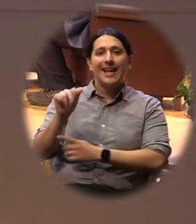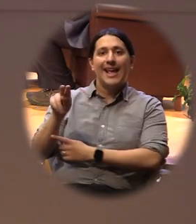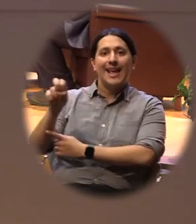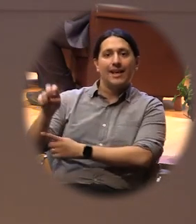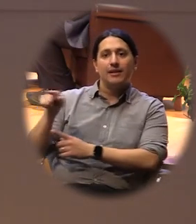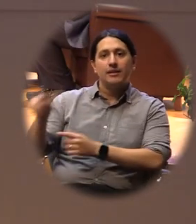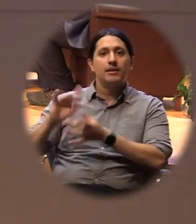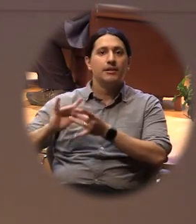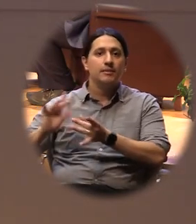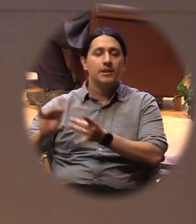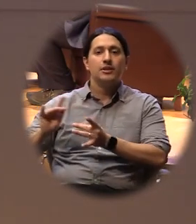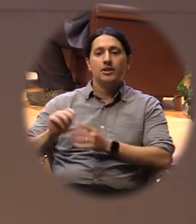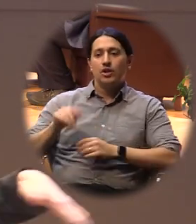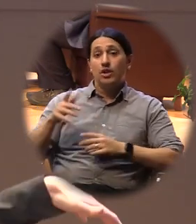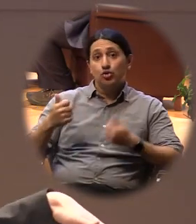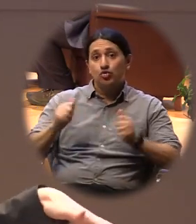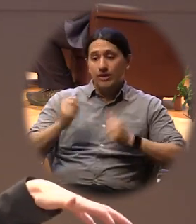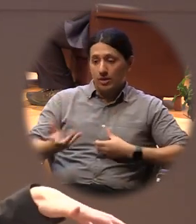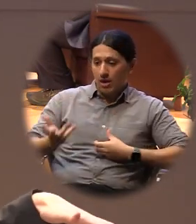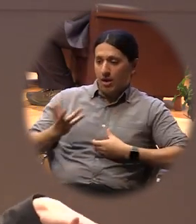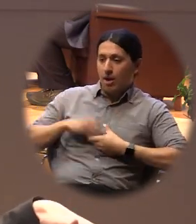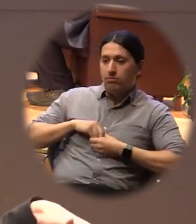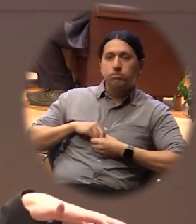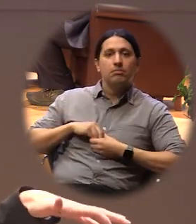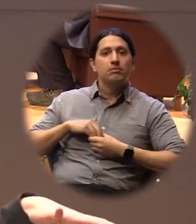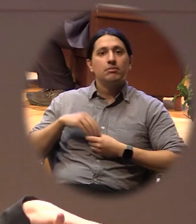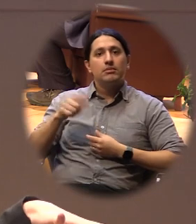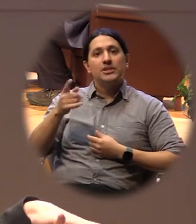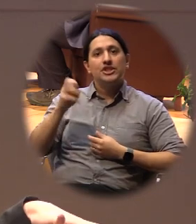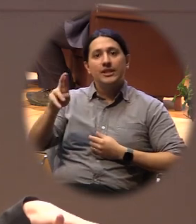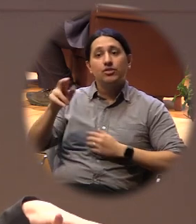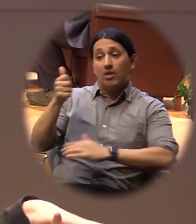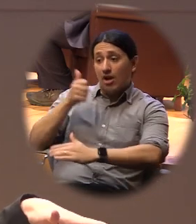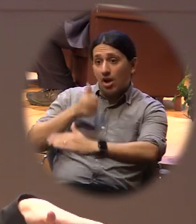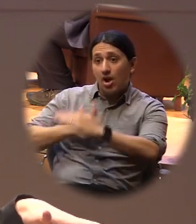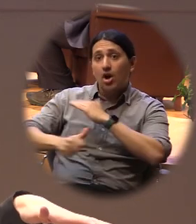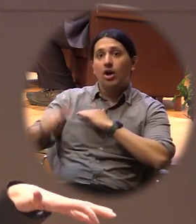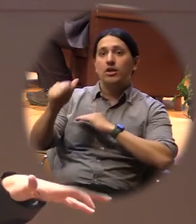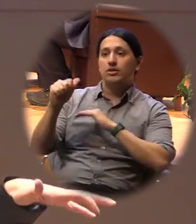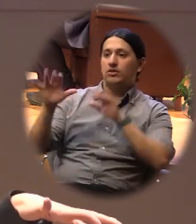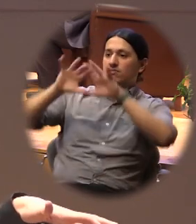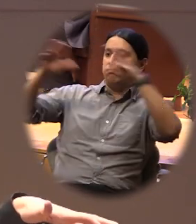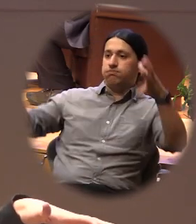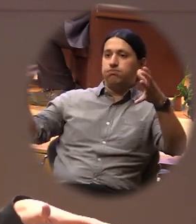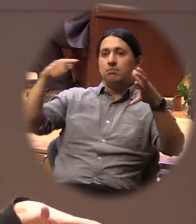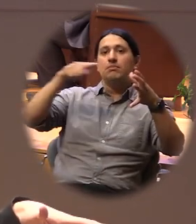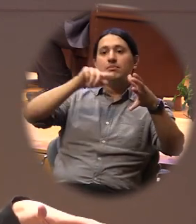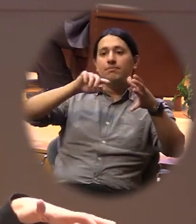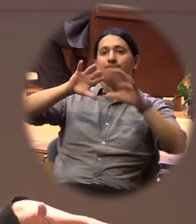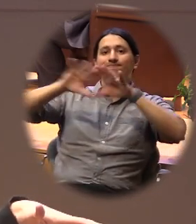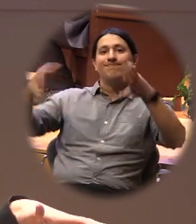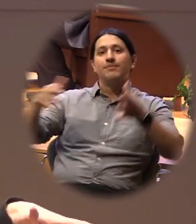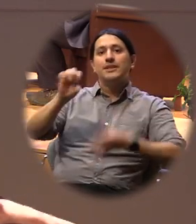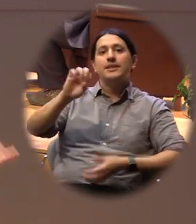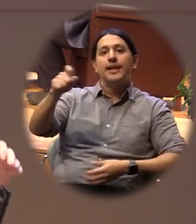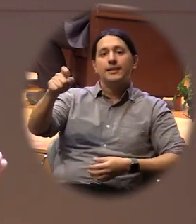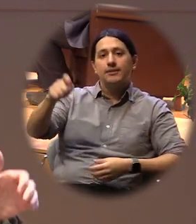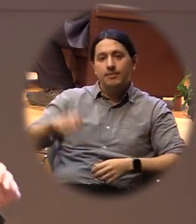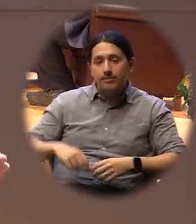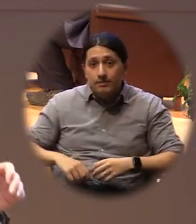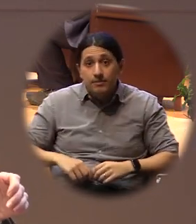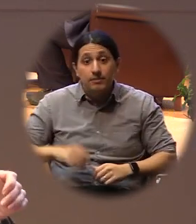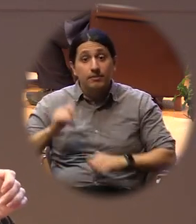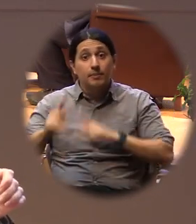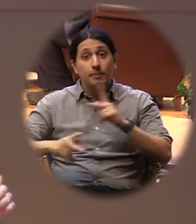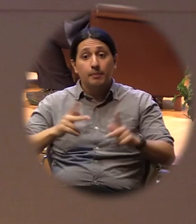sort of absorb gender under the umbrella of sex. People looked at the world around them and said, when